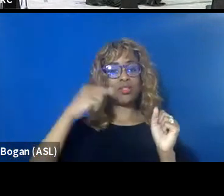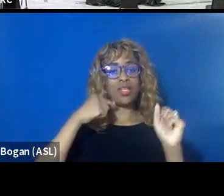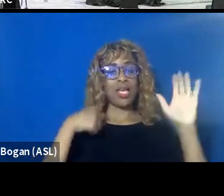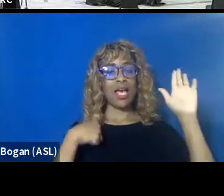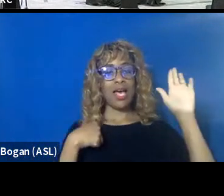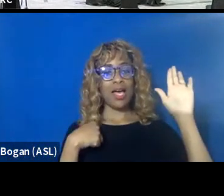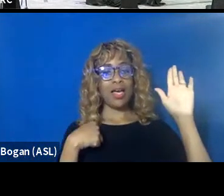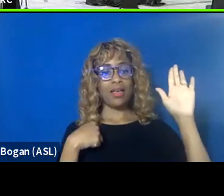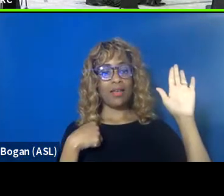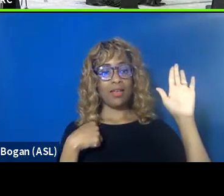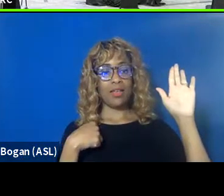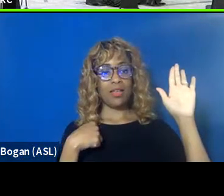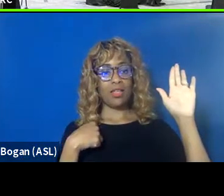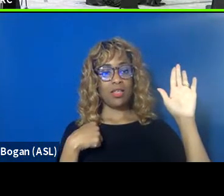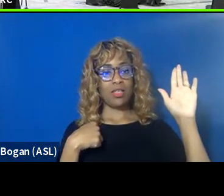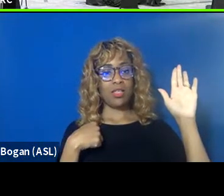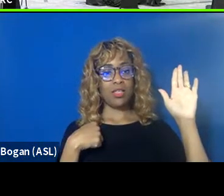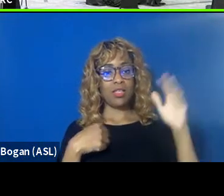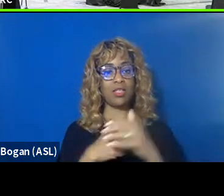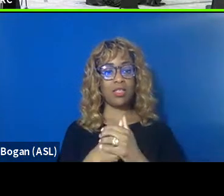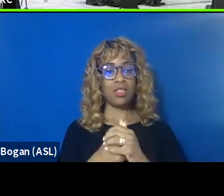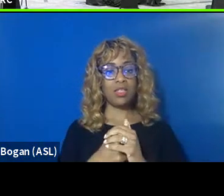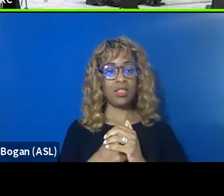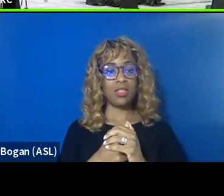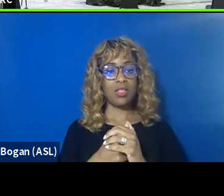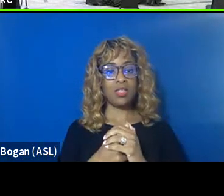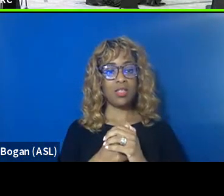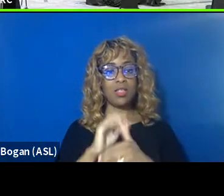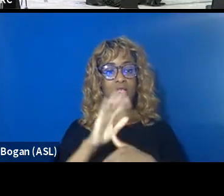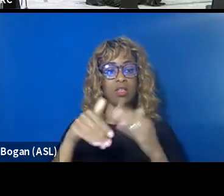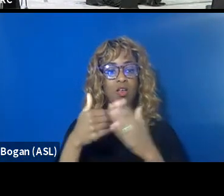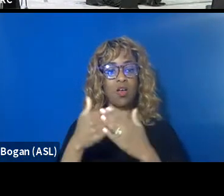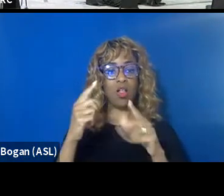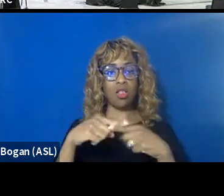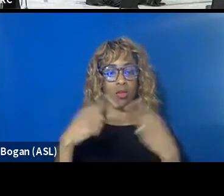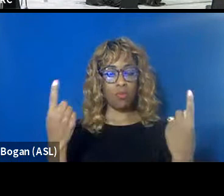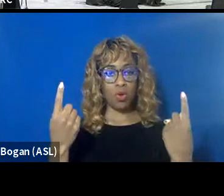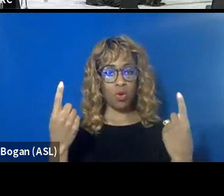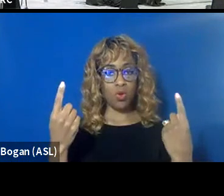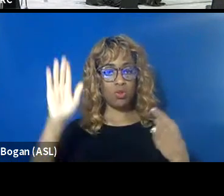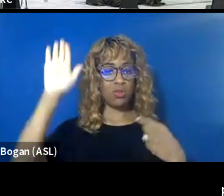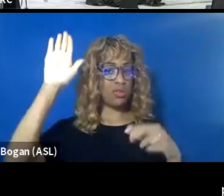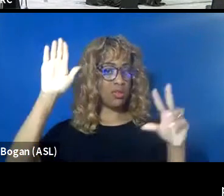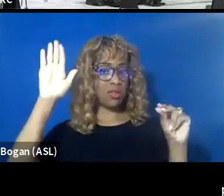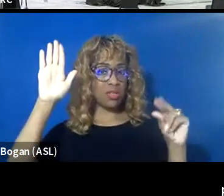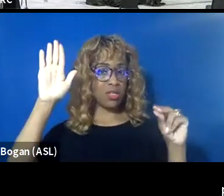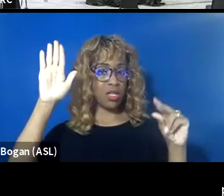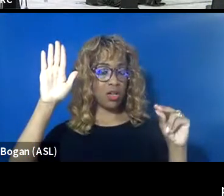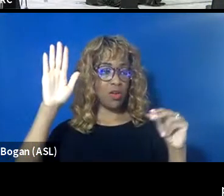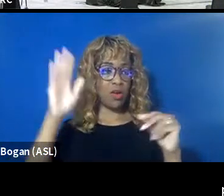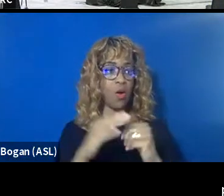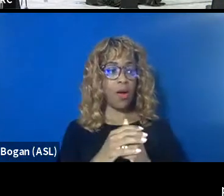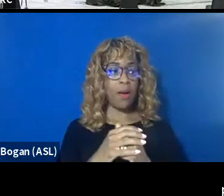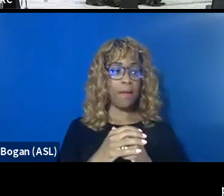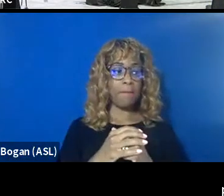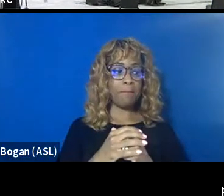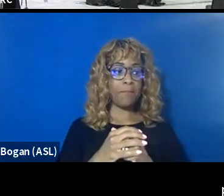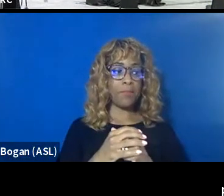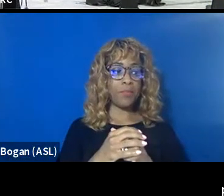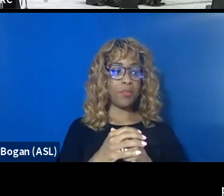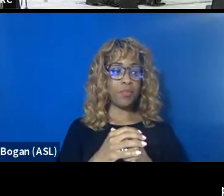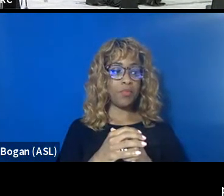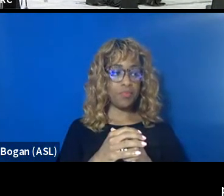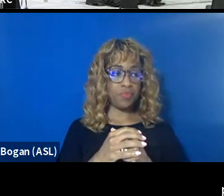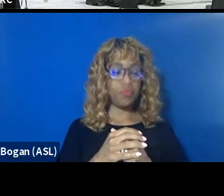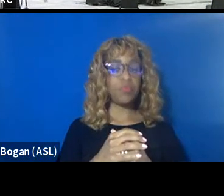aye. Aye. Aye. All those opposed, please raise your hand and say nay. The ayes